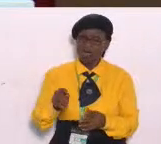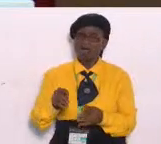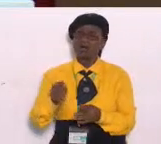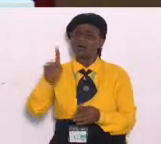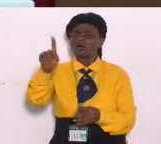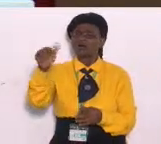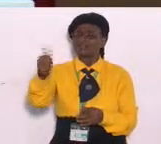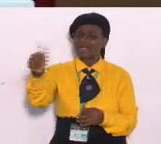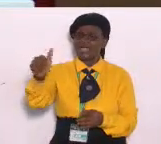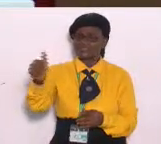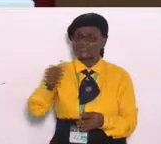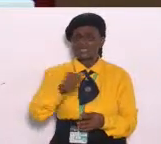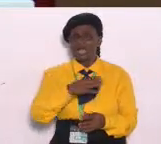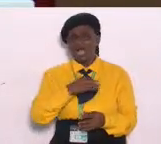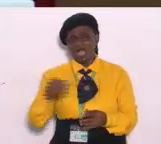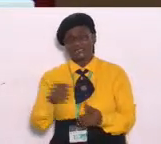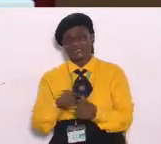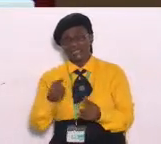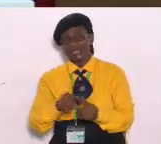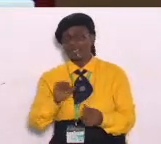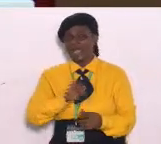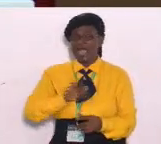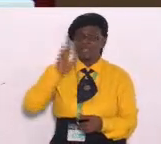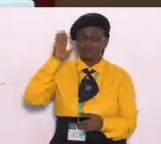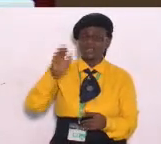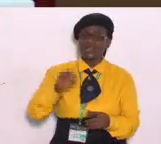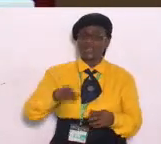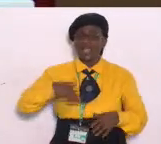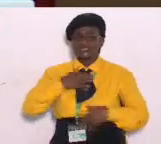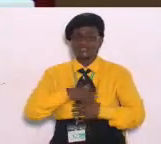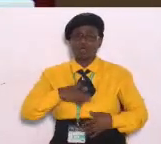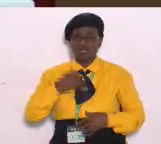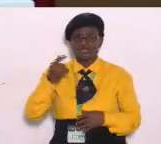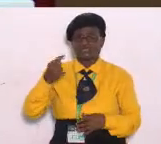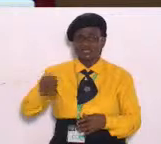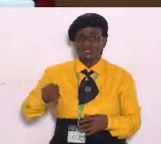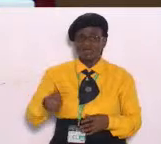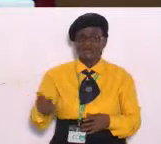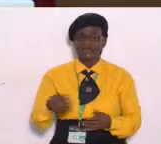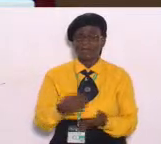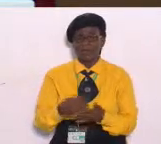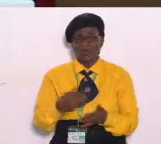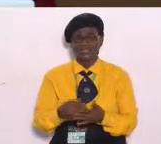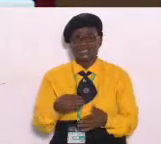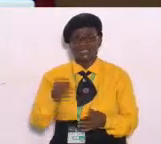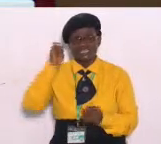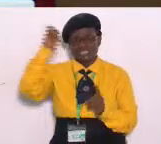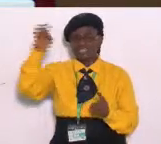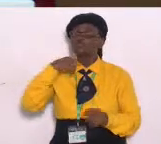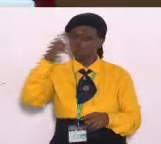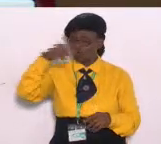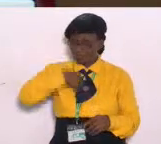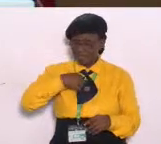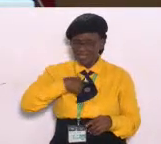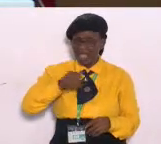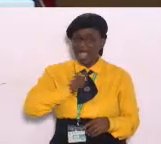enjoy the rest. And he said to me, I'm happy you asked.